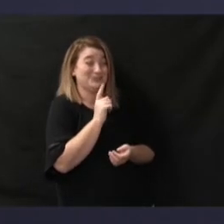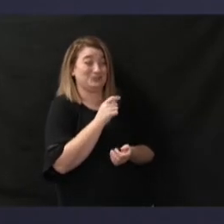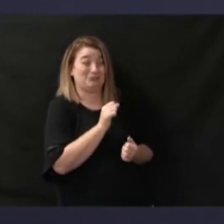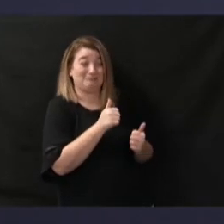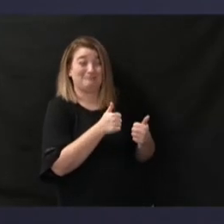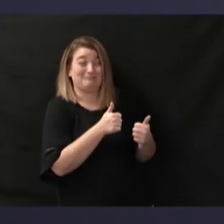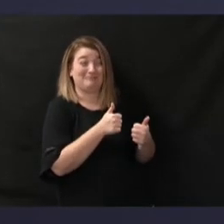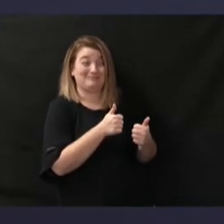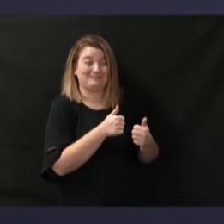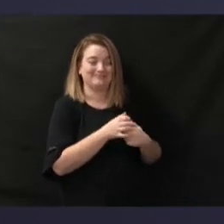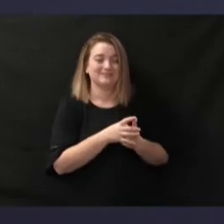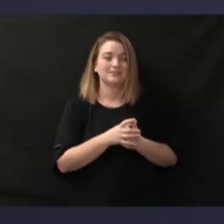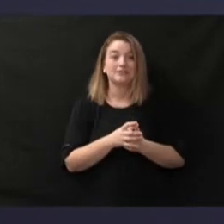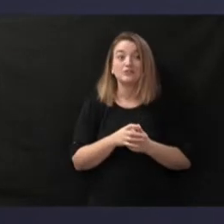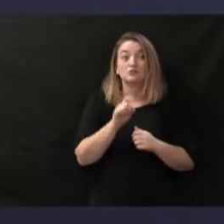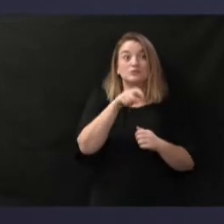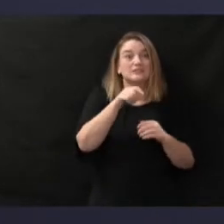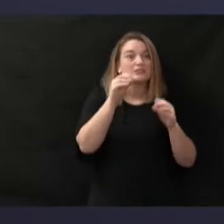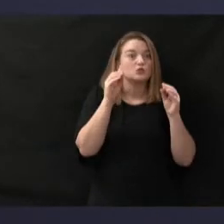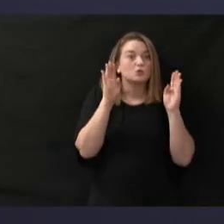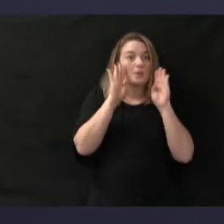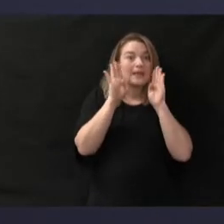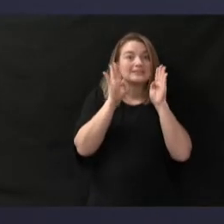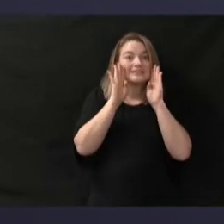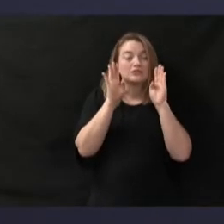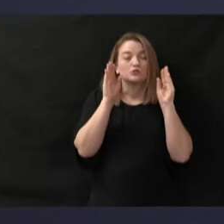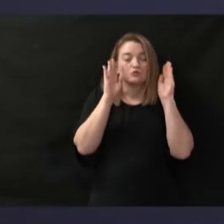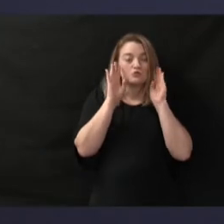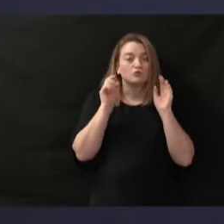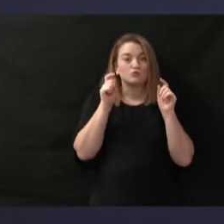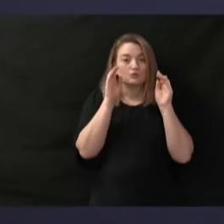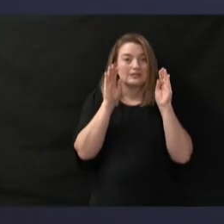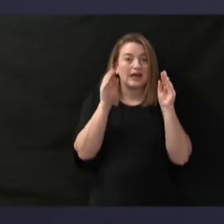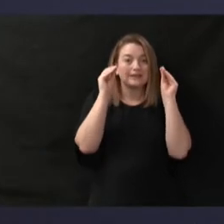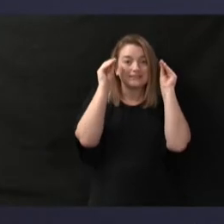Listen to the teacher. Yes. Write the textbook editors.